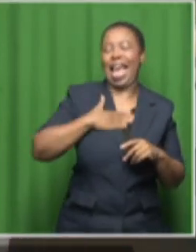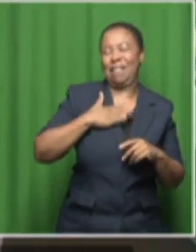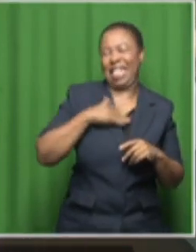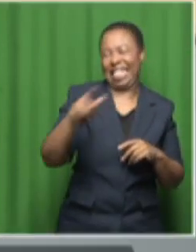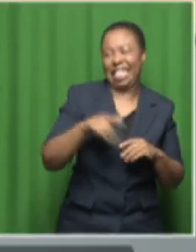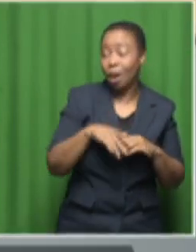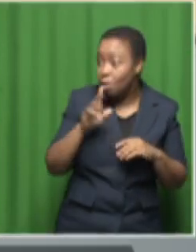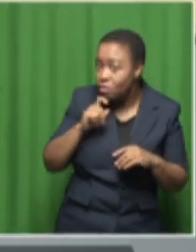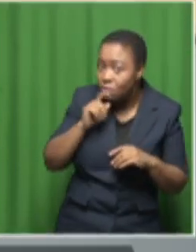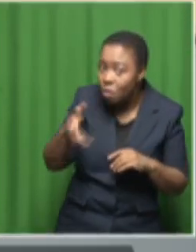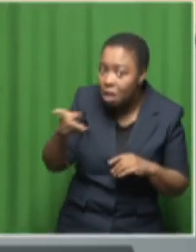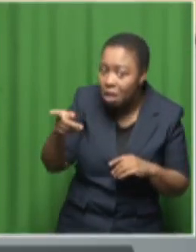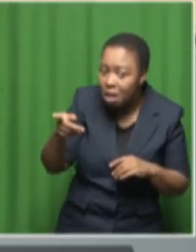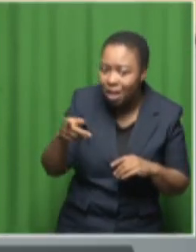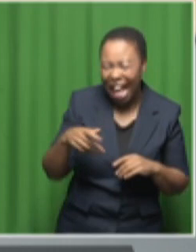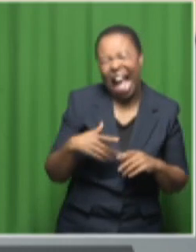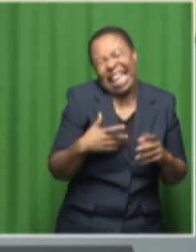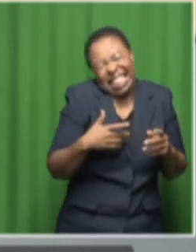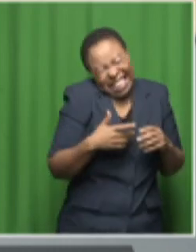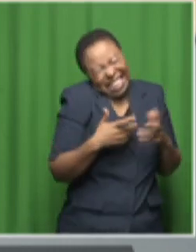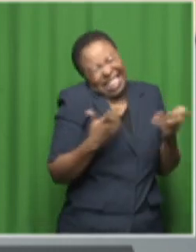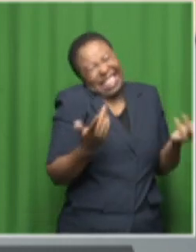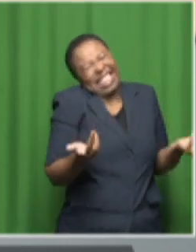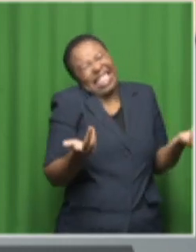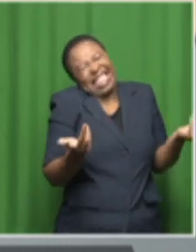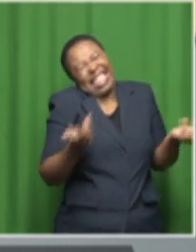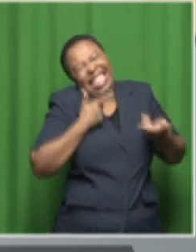you. Would you use it? Well.